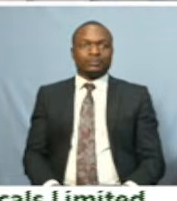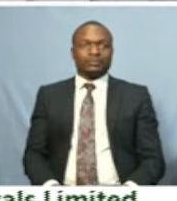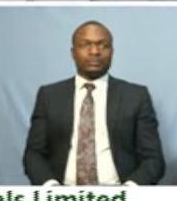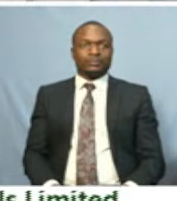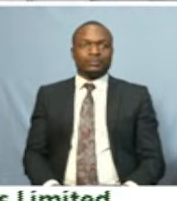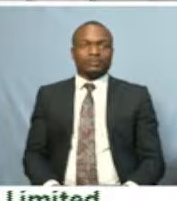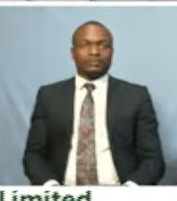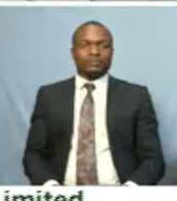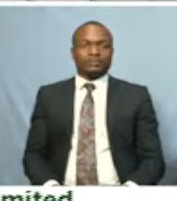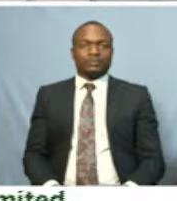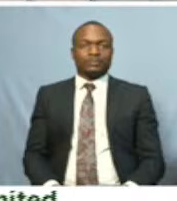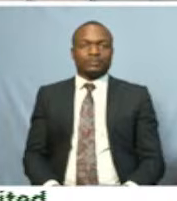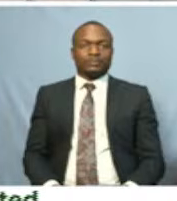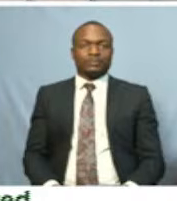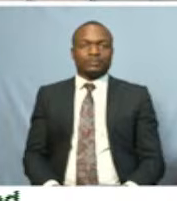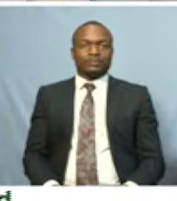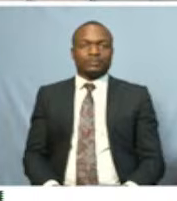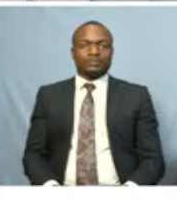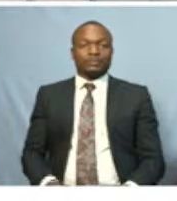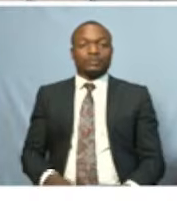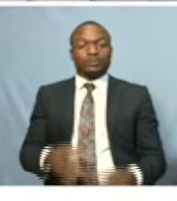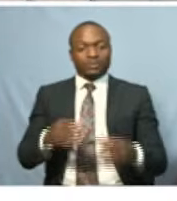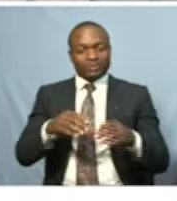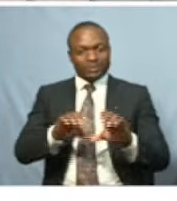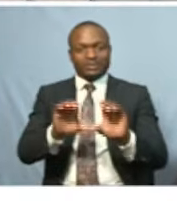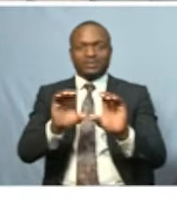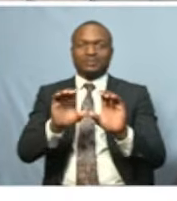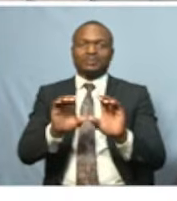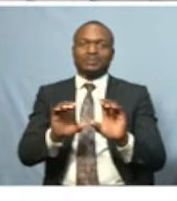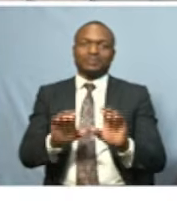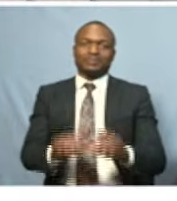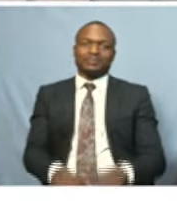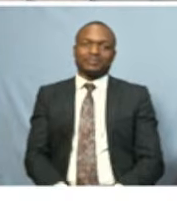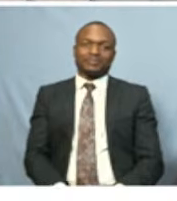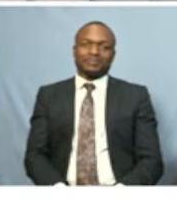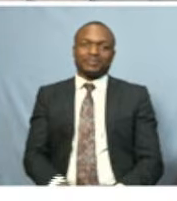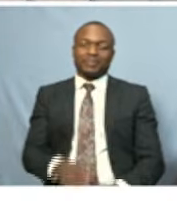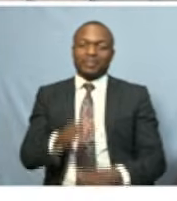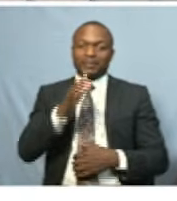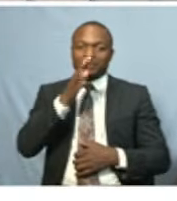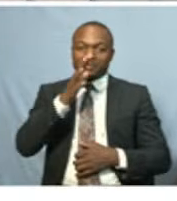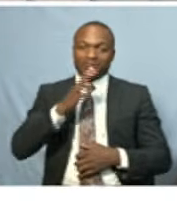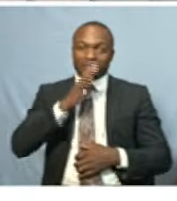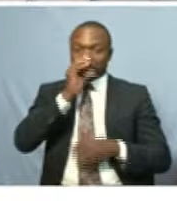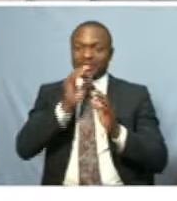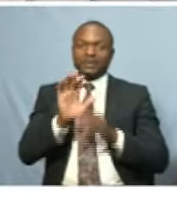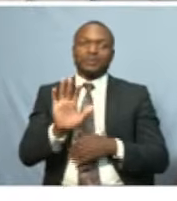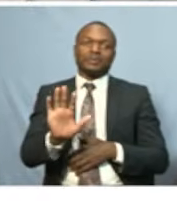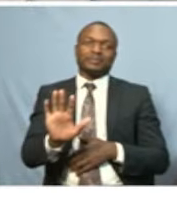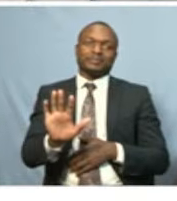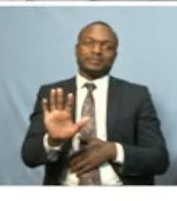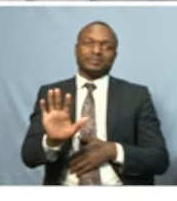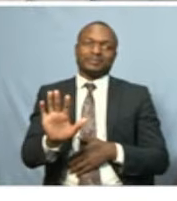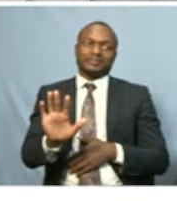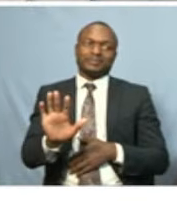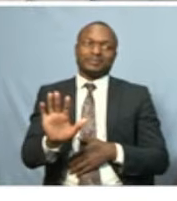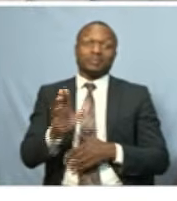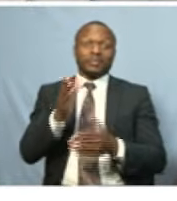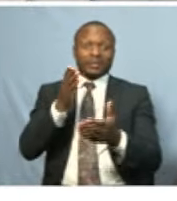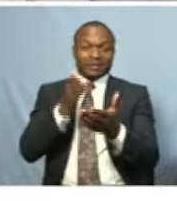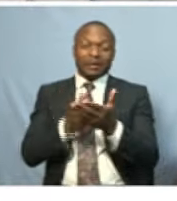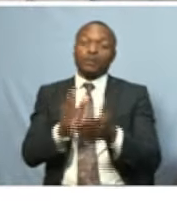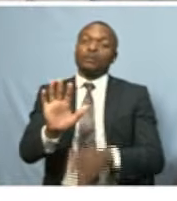for a very long time. So we continue. Madam Speaker. Order. While this